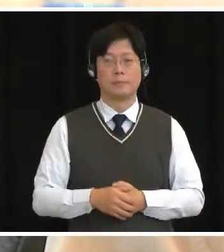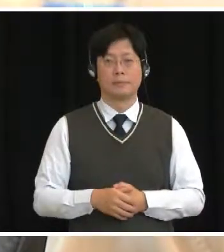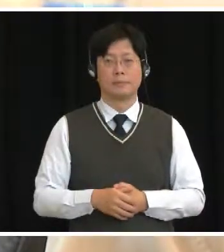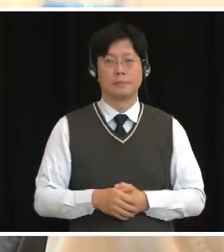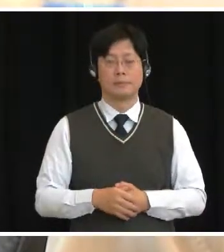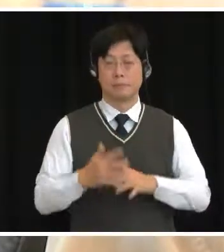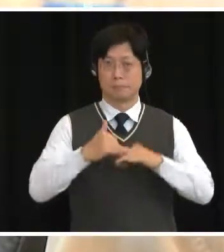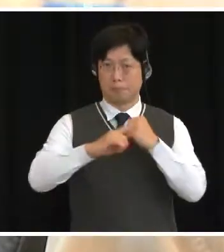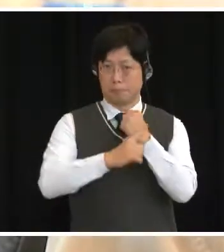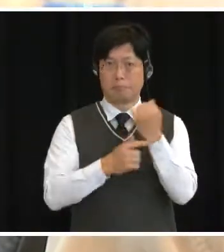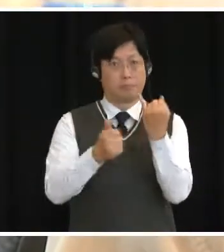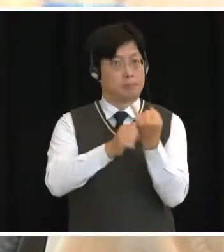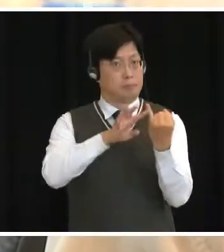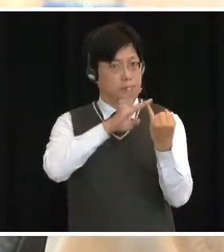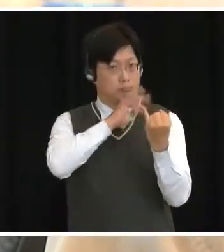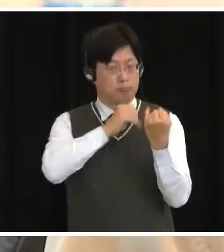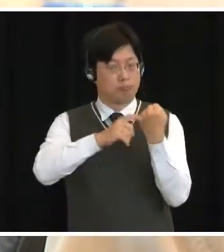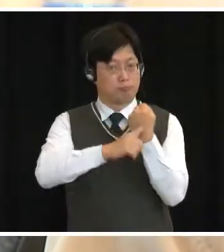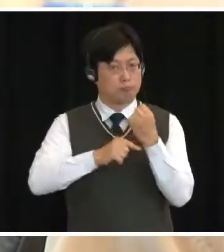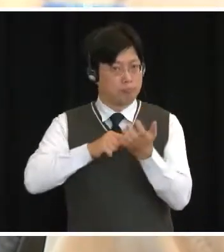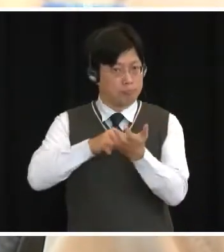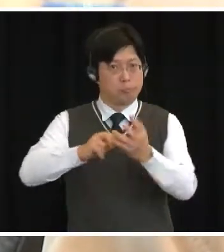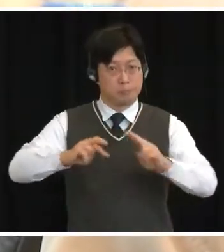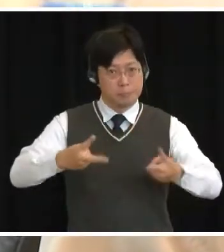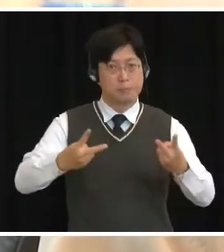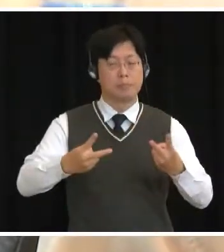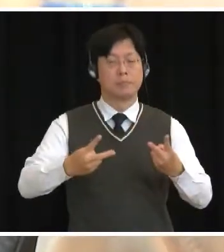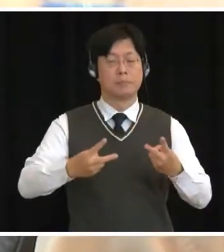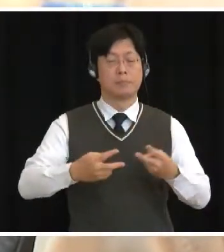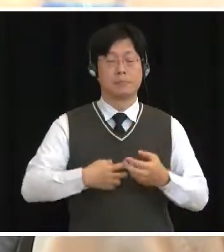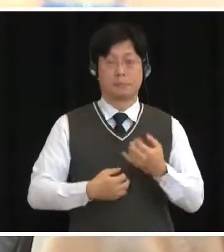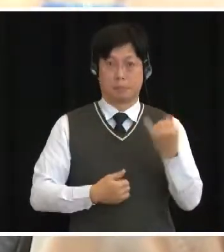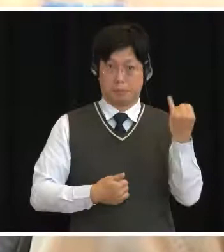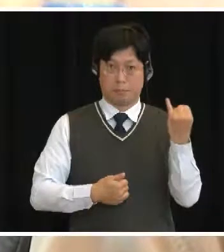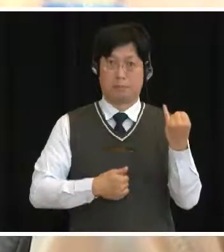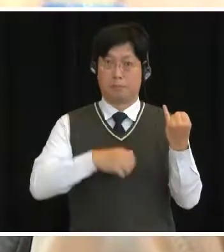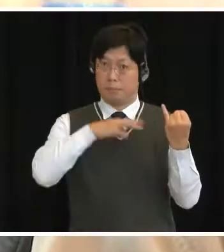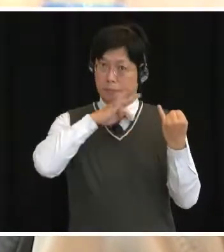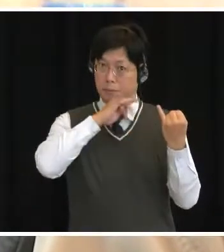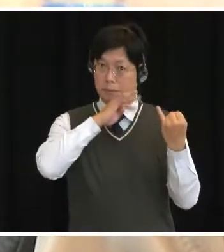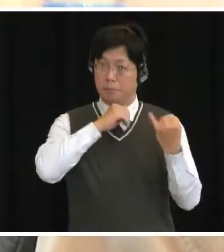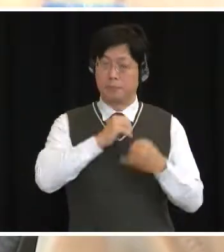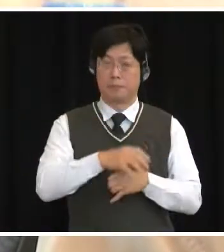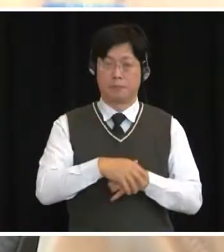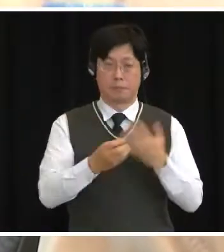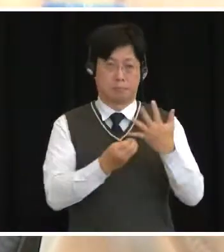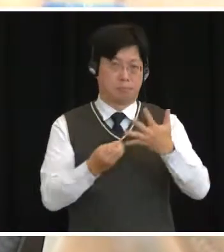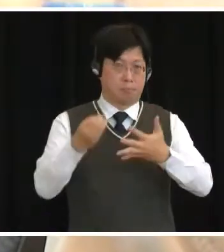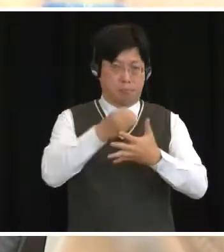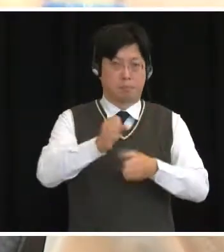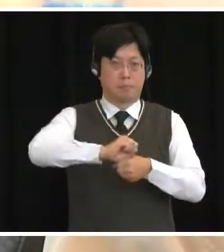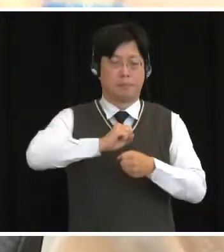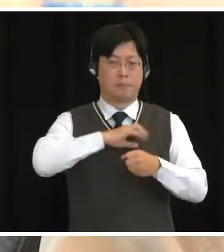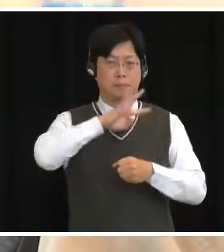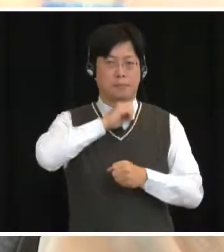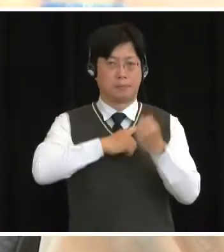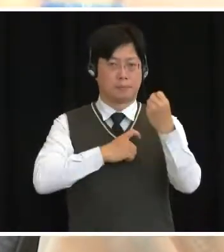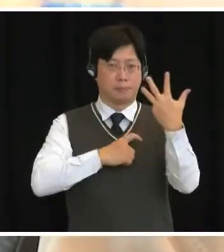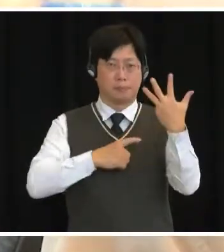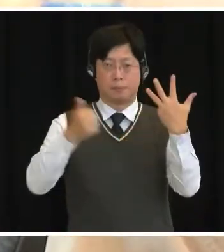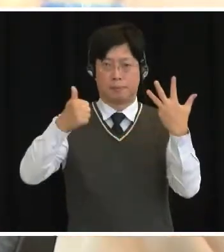2011, our ministry actually proposed a bill to amend